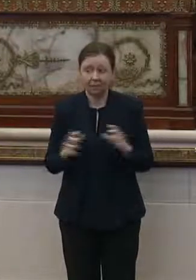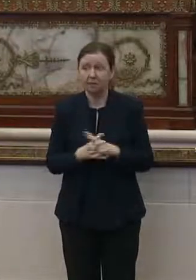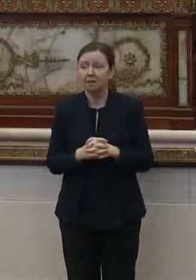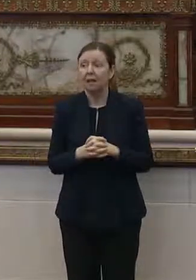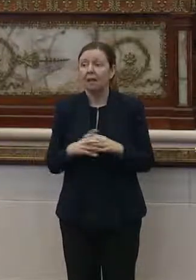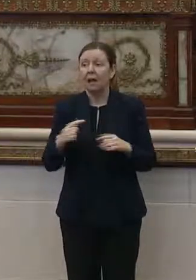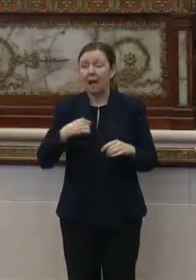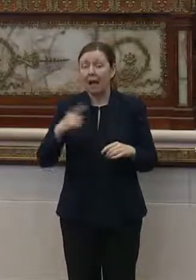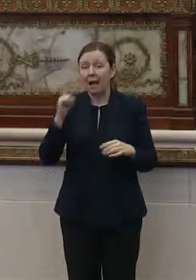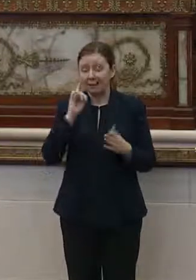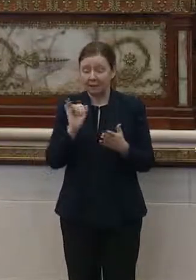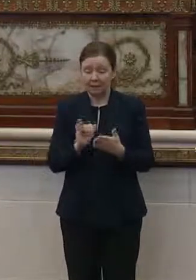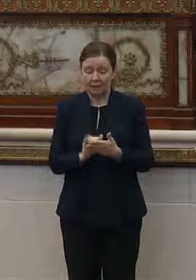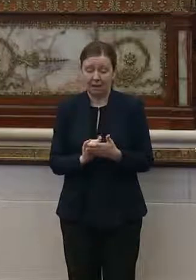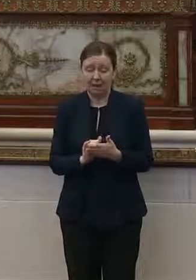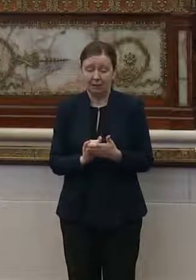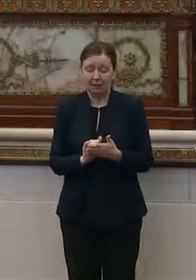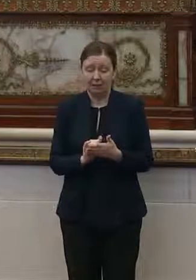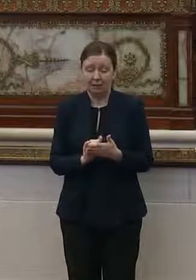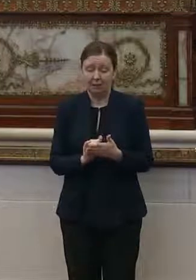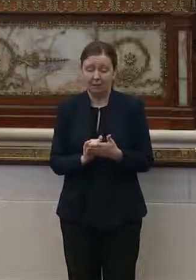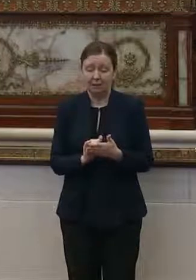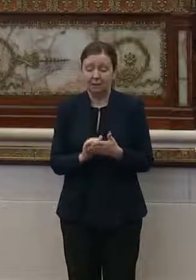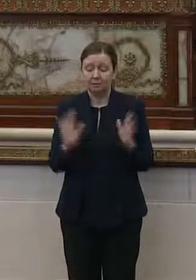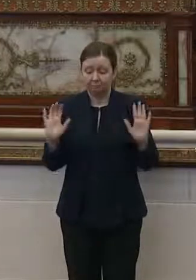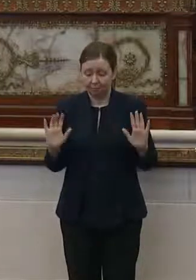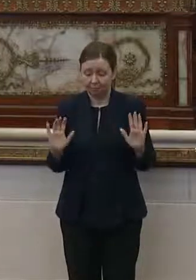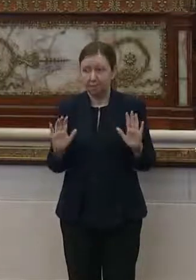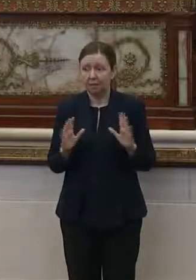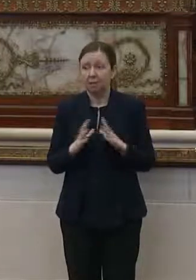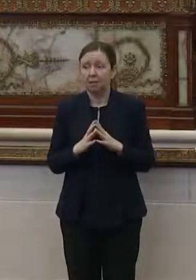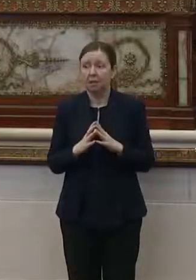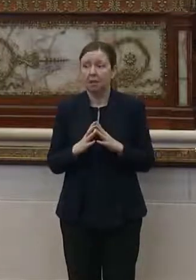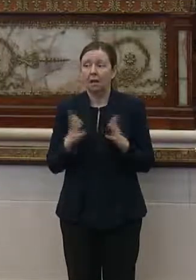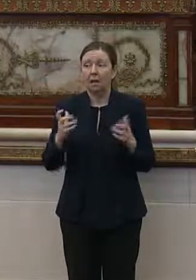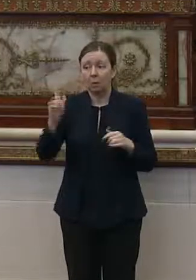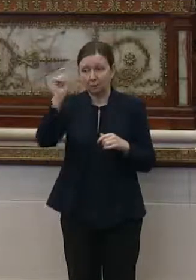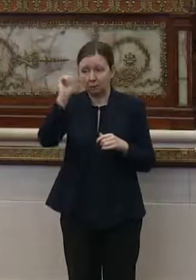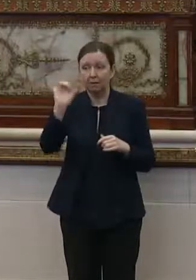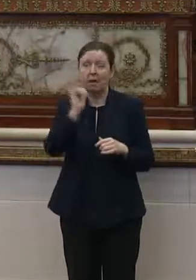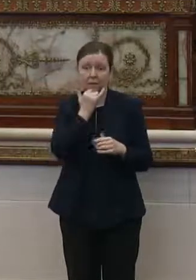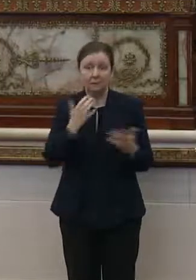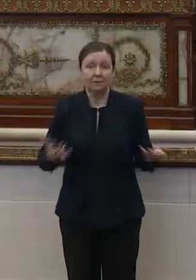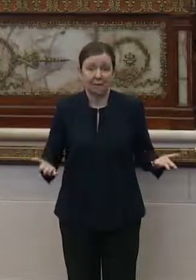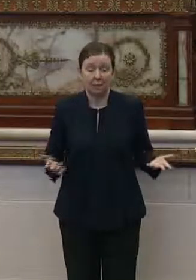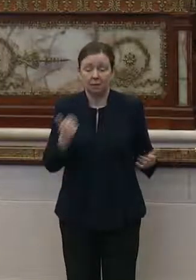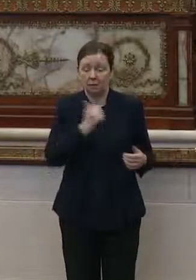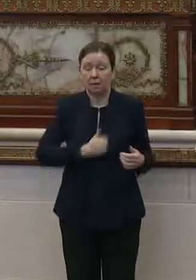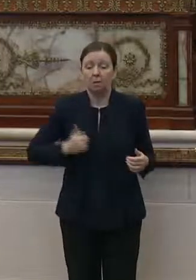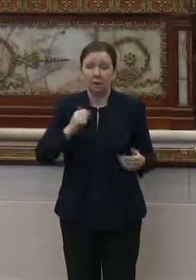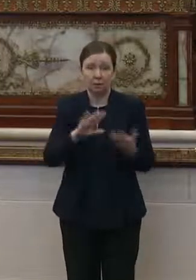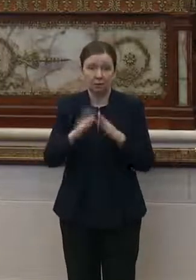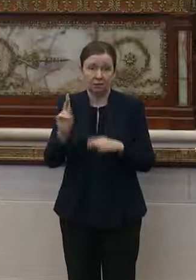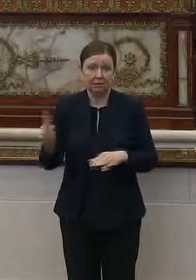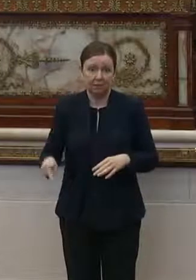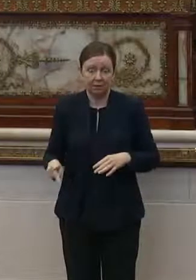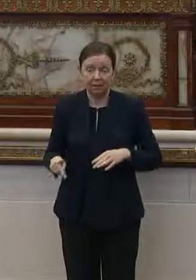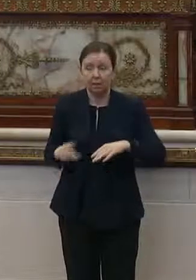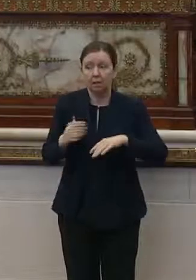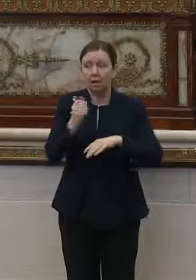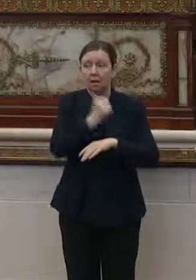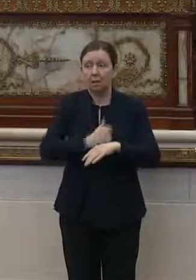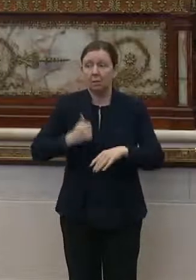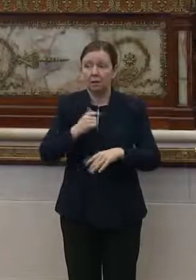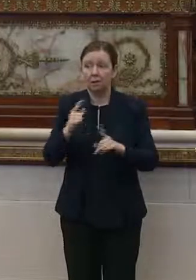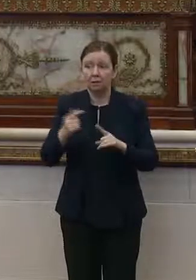I think that, I first want to acknowledge the mistake, apologize to the city of Philadelphia, apologize to